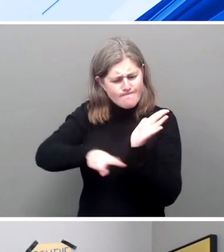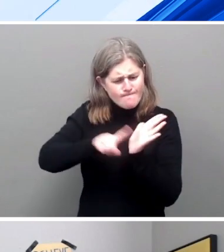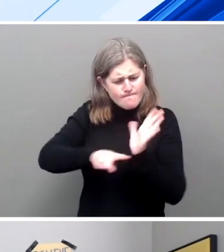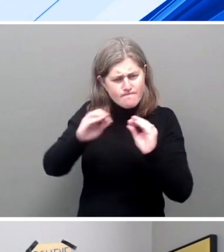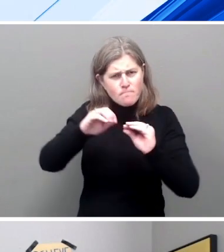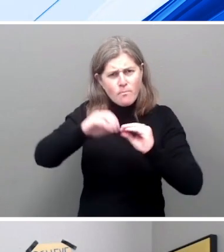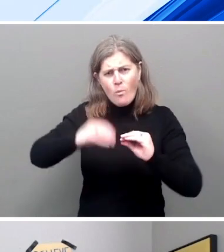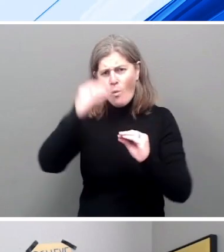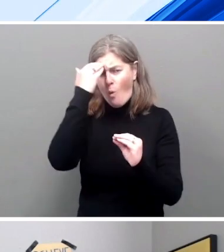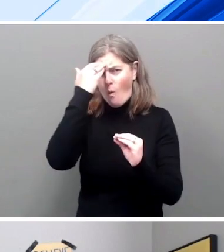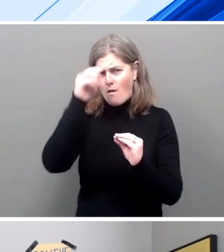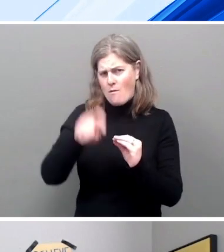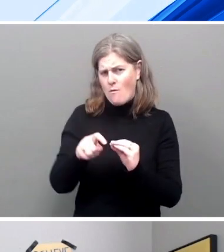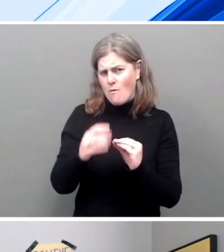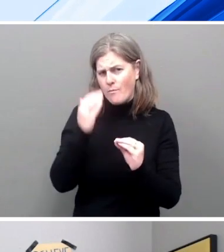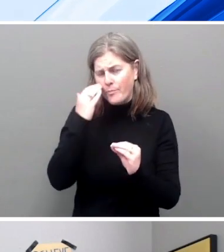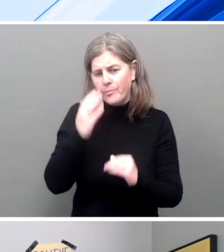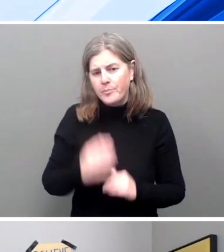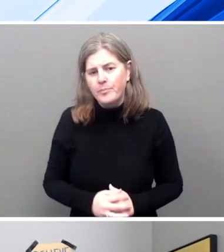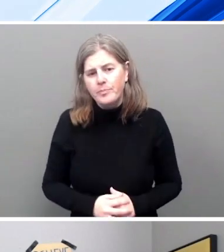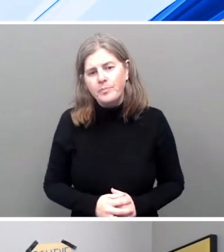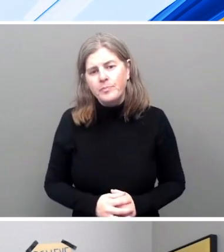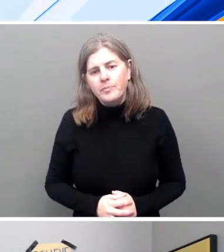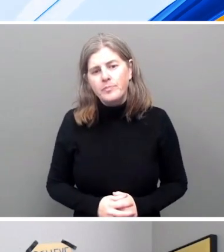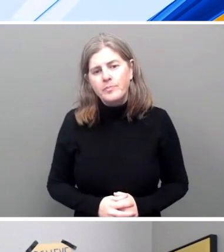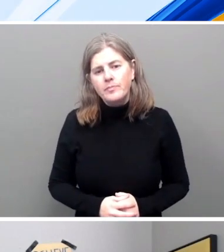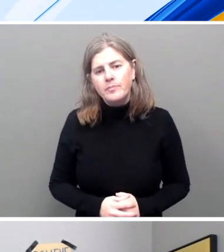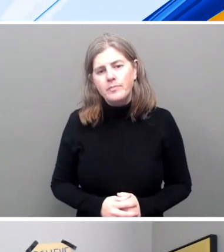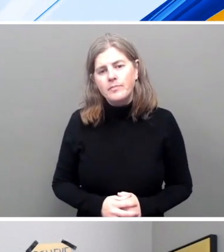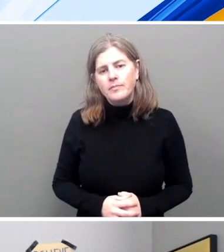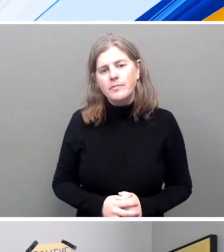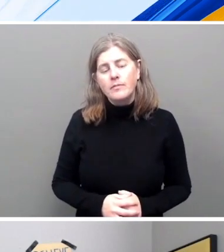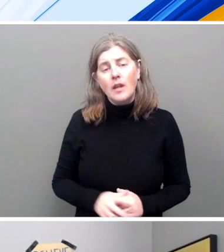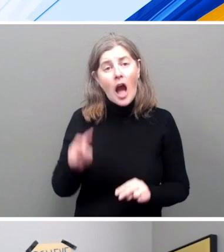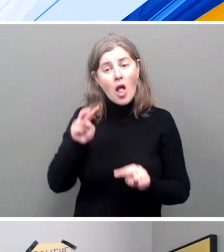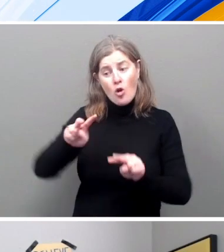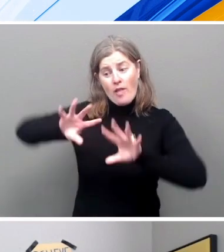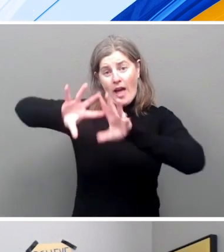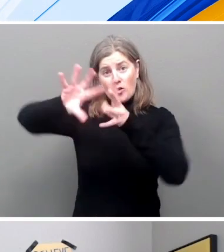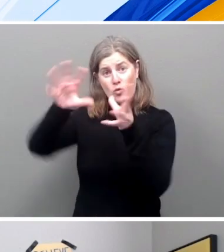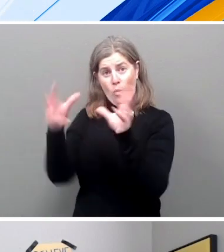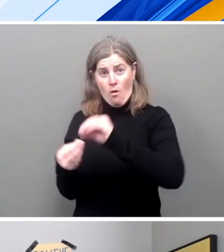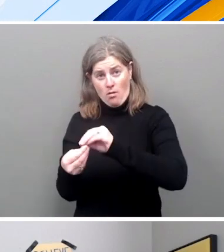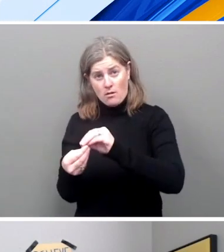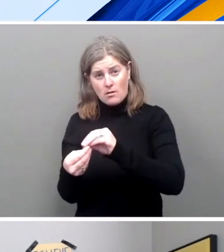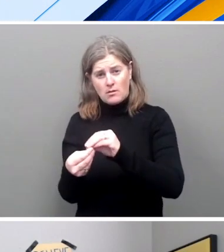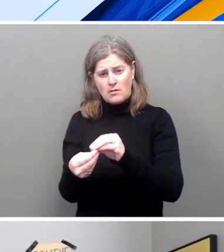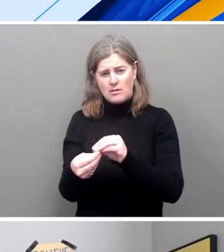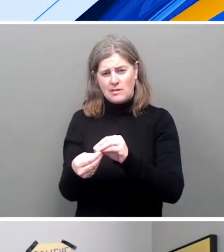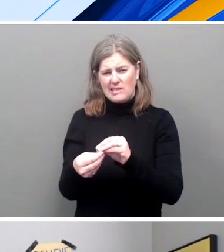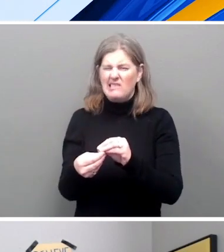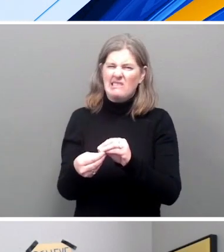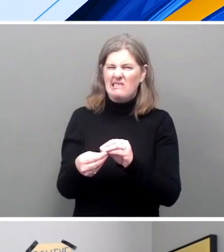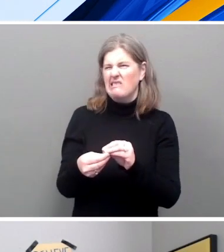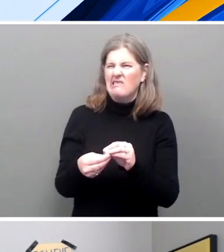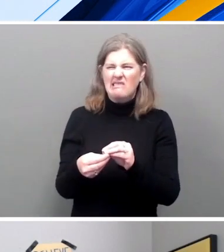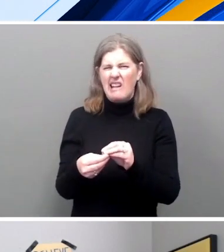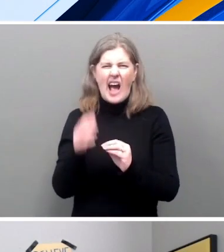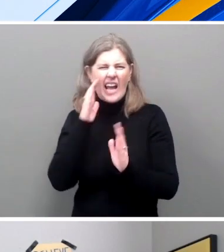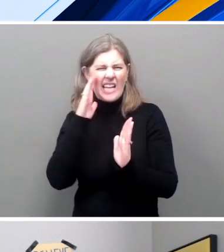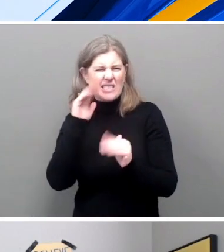And but I look at that total and expect it's been about